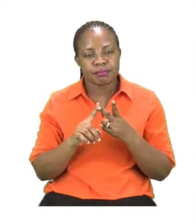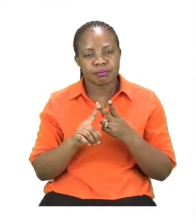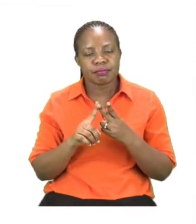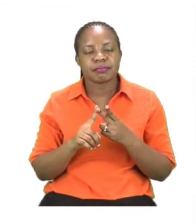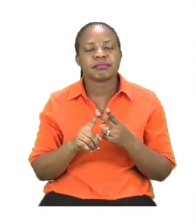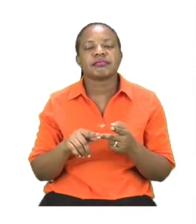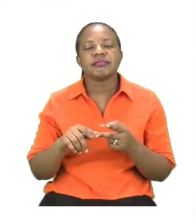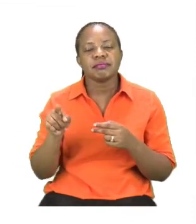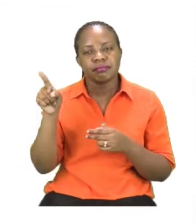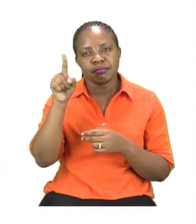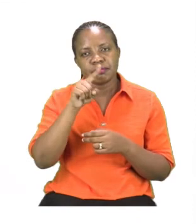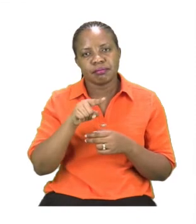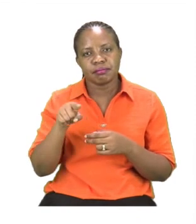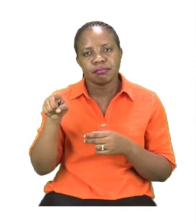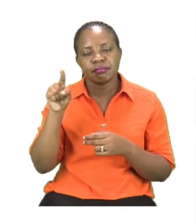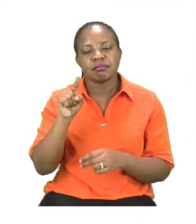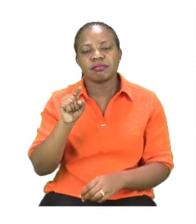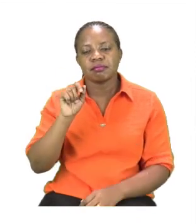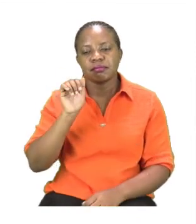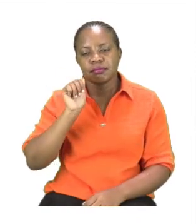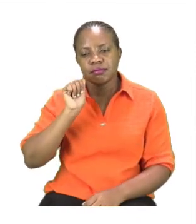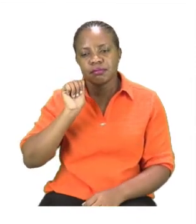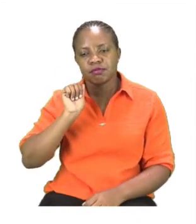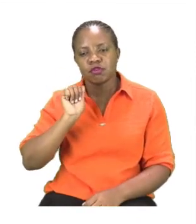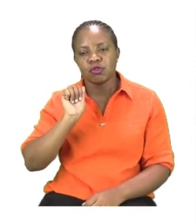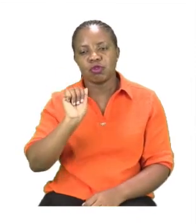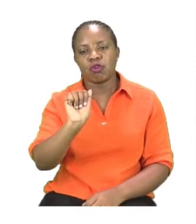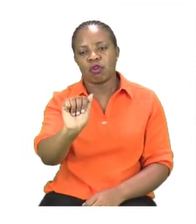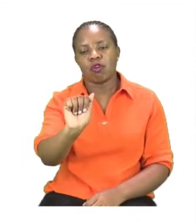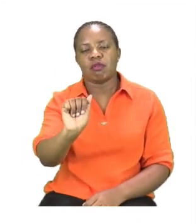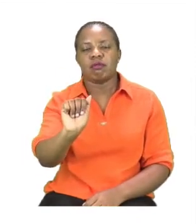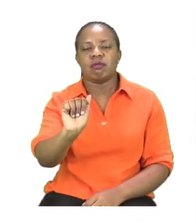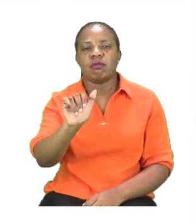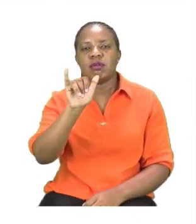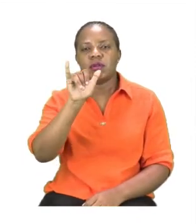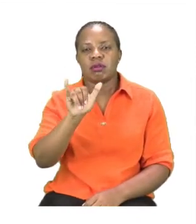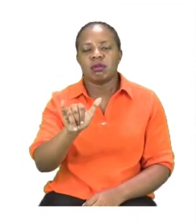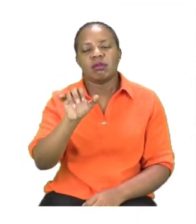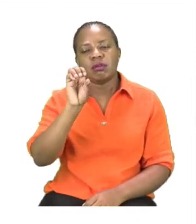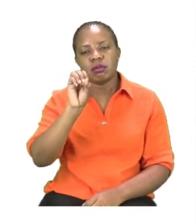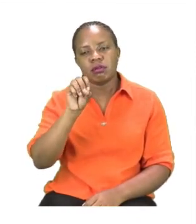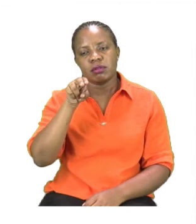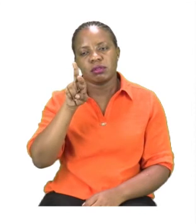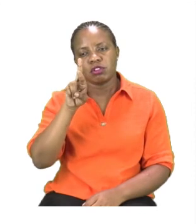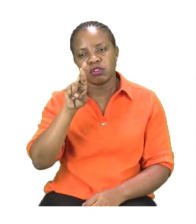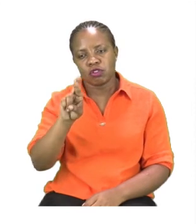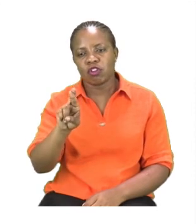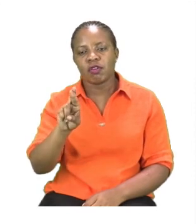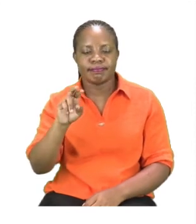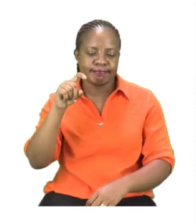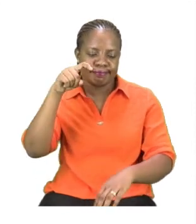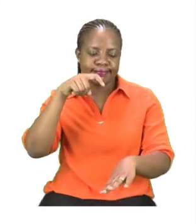Your time, meaning that the time belongs to that person. So we are going